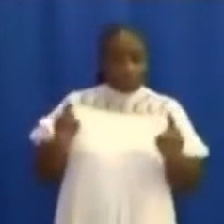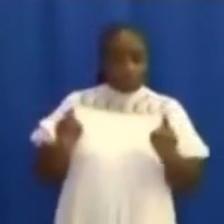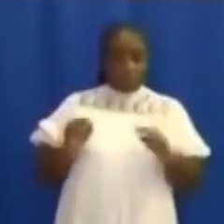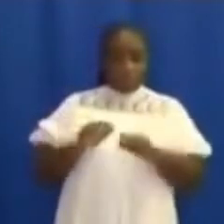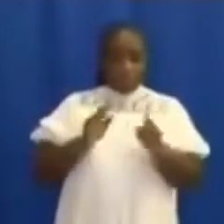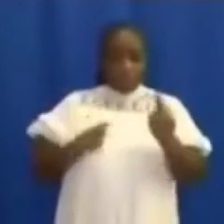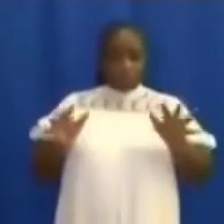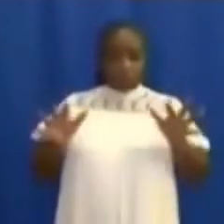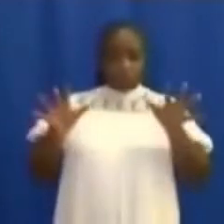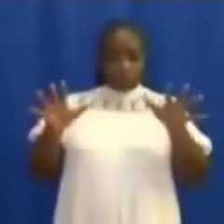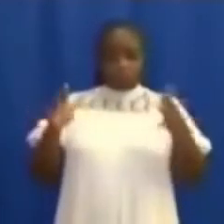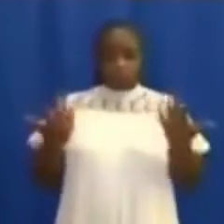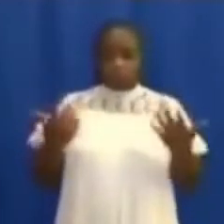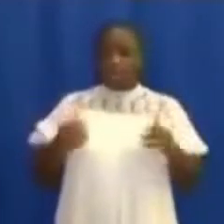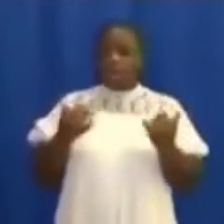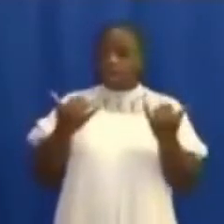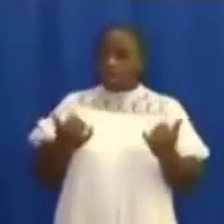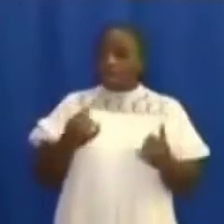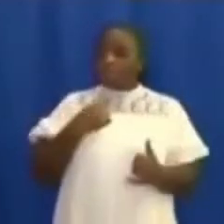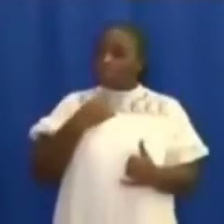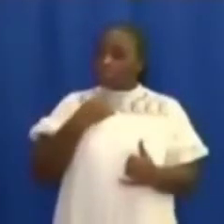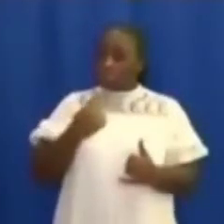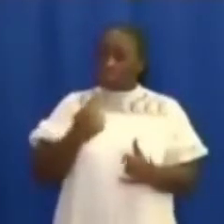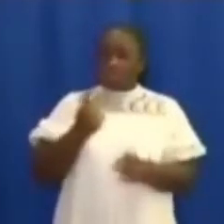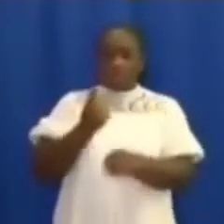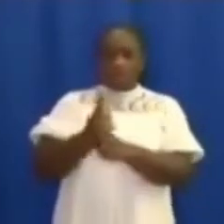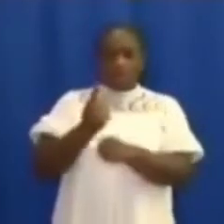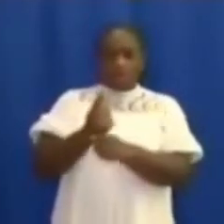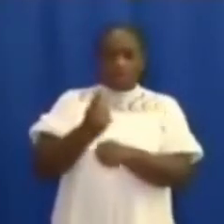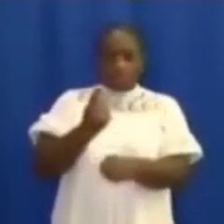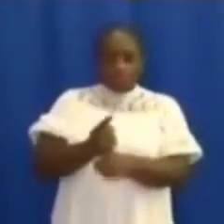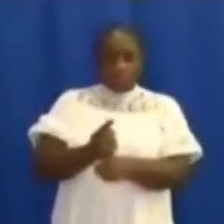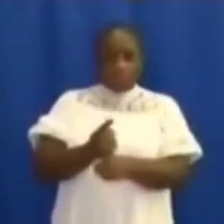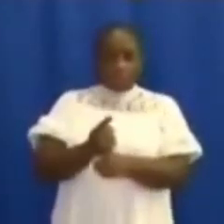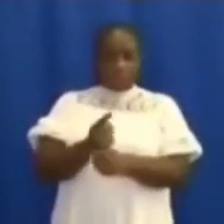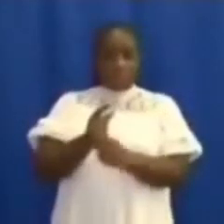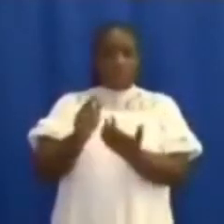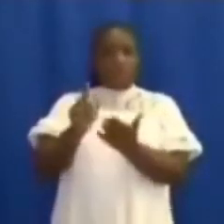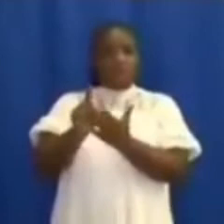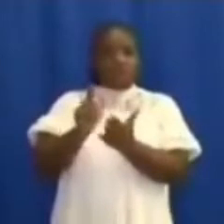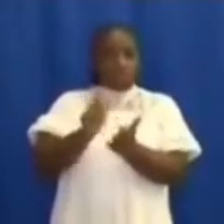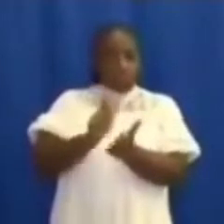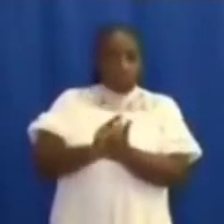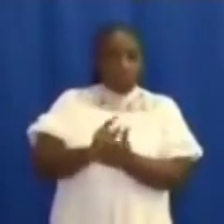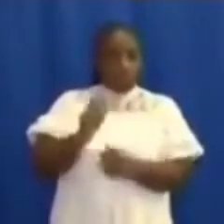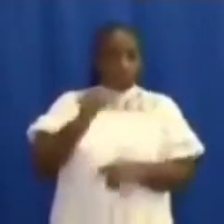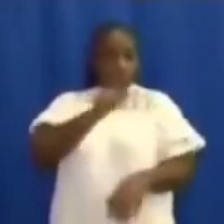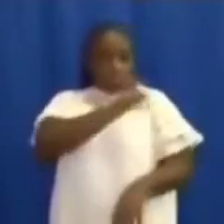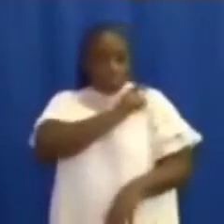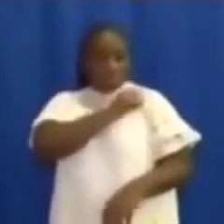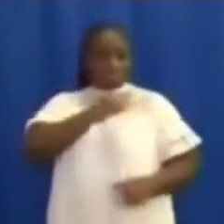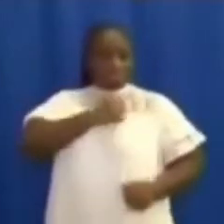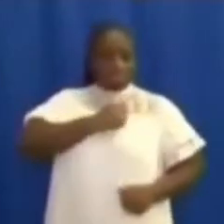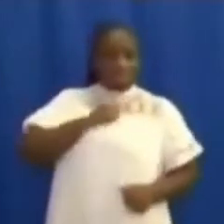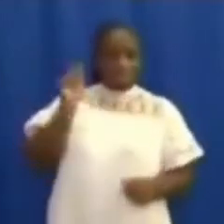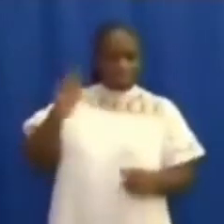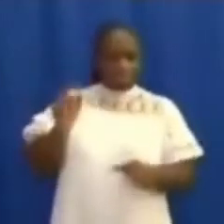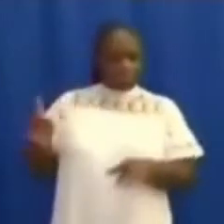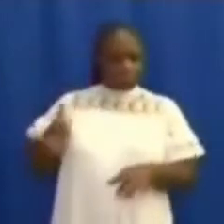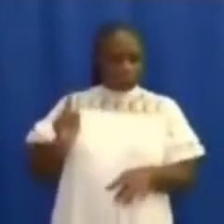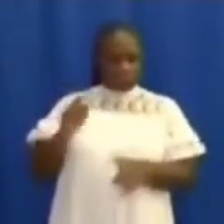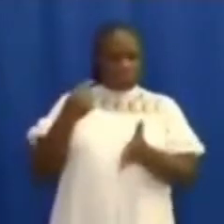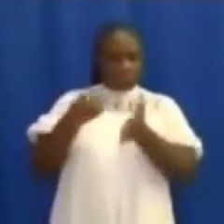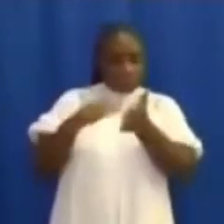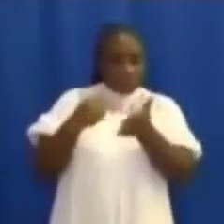public gatherings, let me also state that regulatory agencies will undertake random checks to